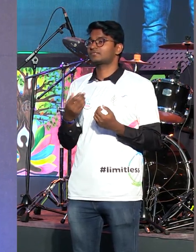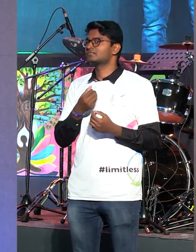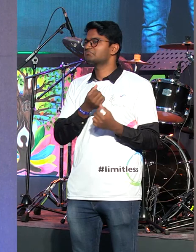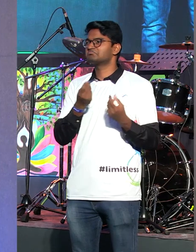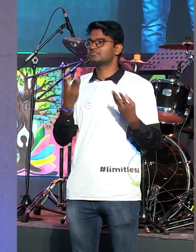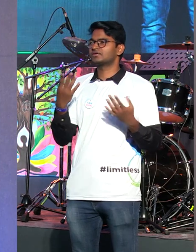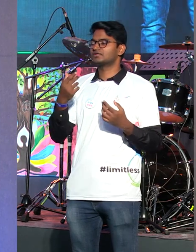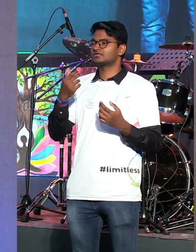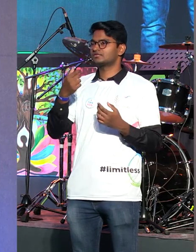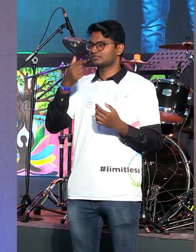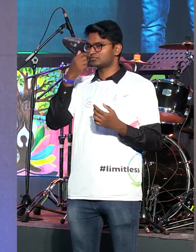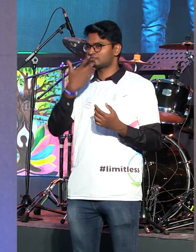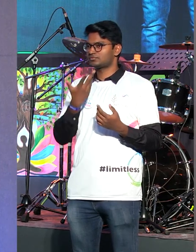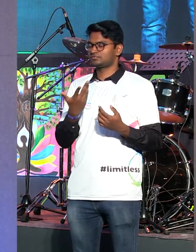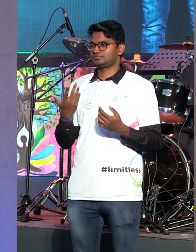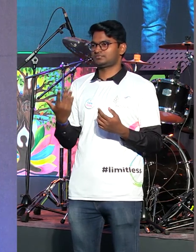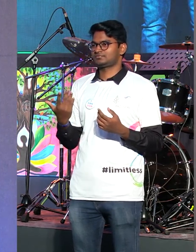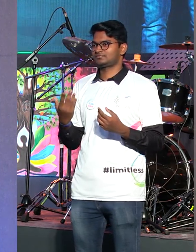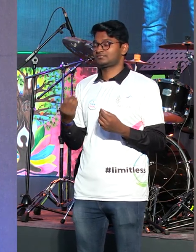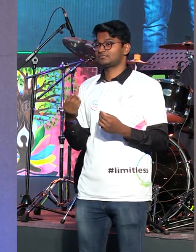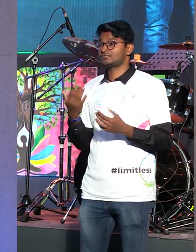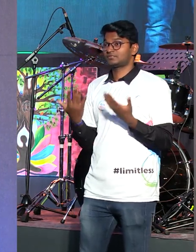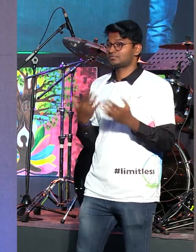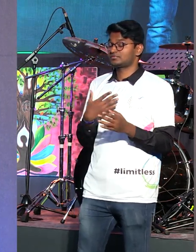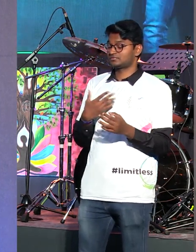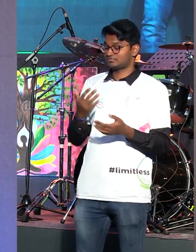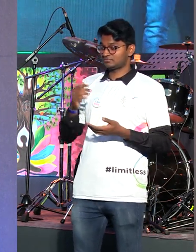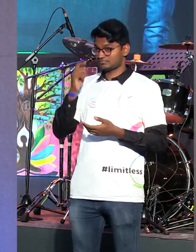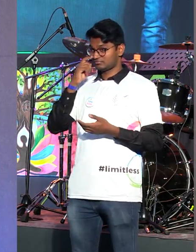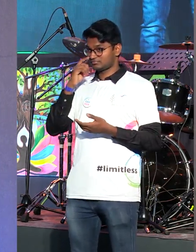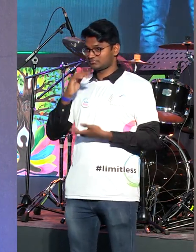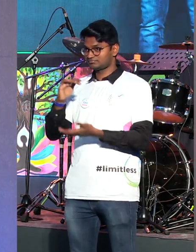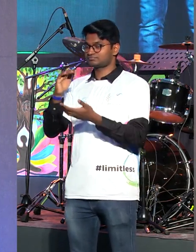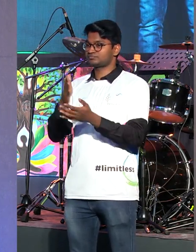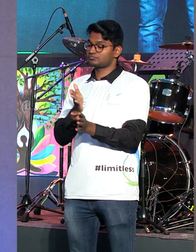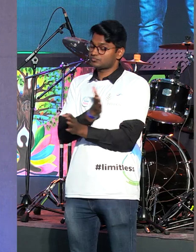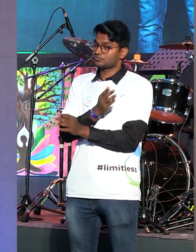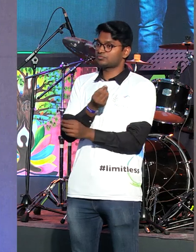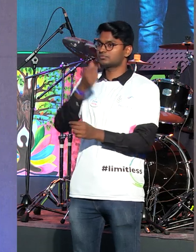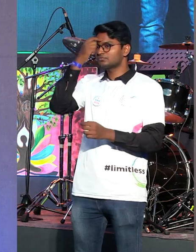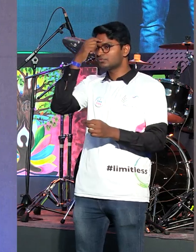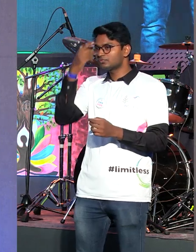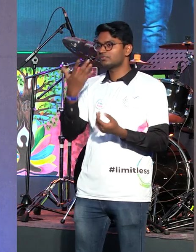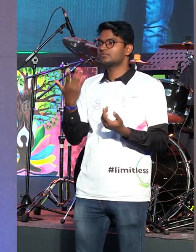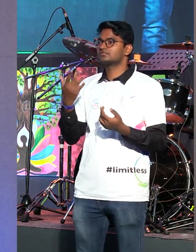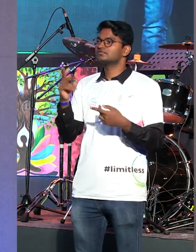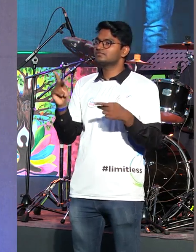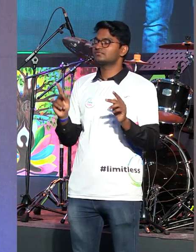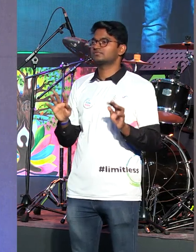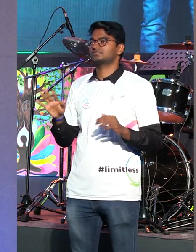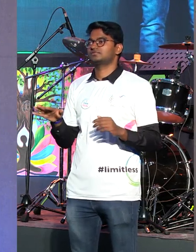many issues that women deal with, starting even before they are born. As we know, there is female feticide, female infanticide, lack